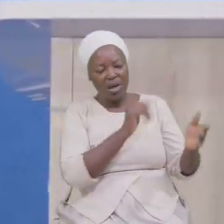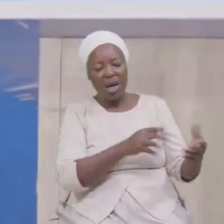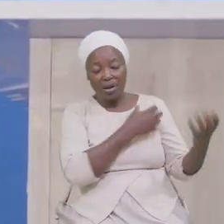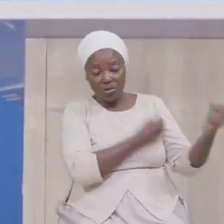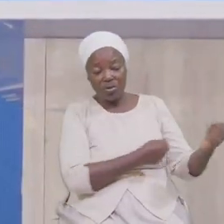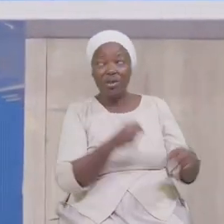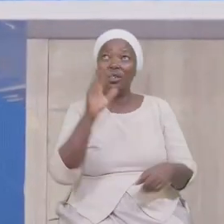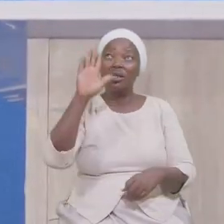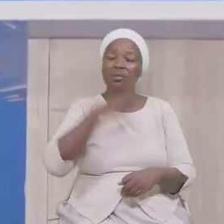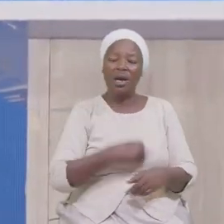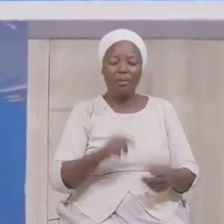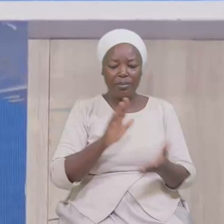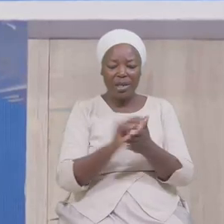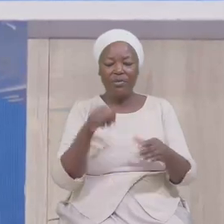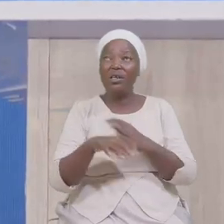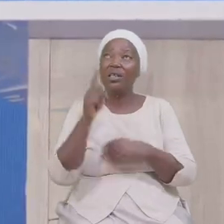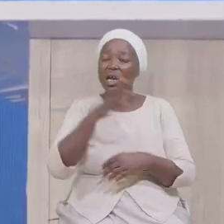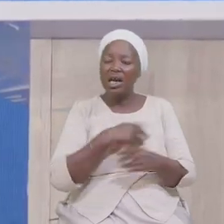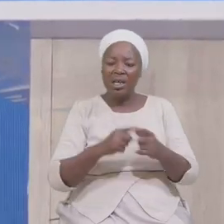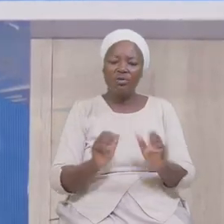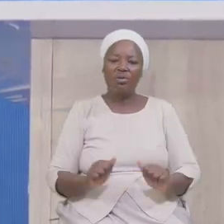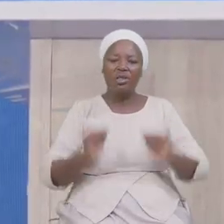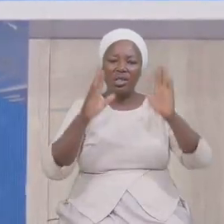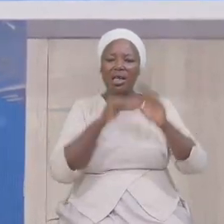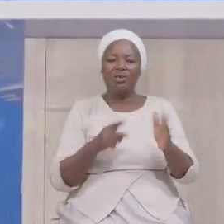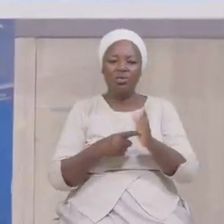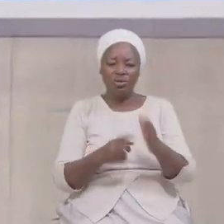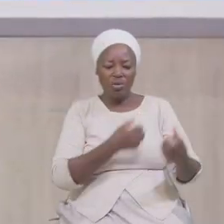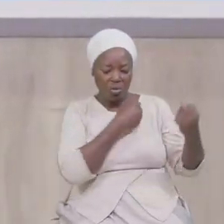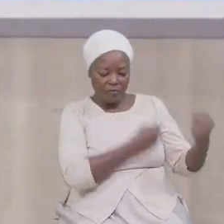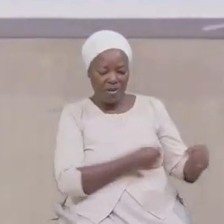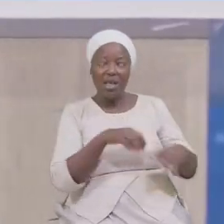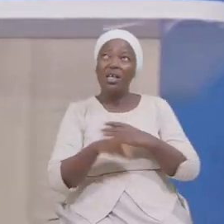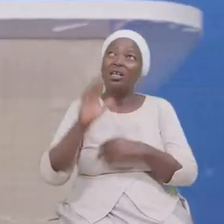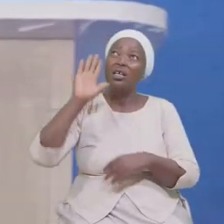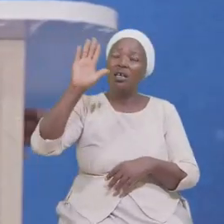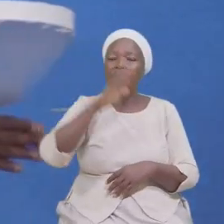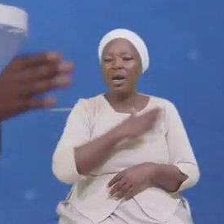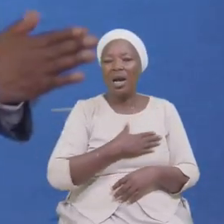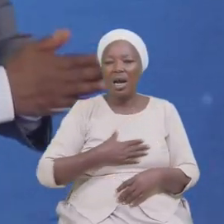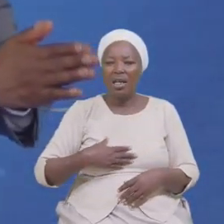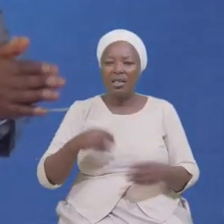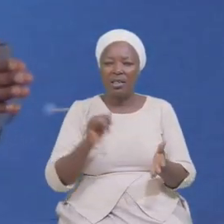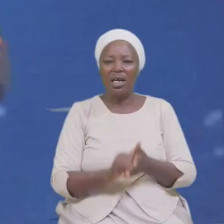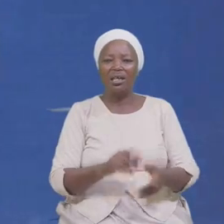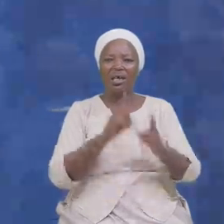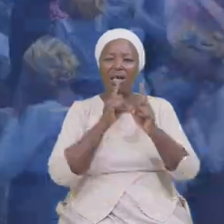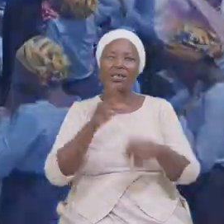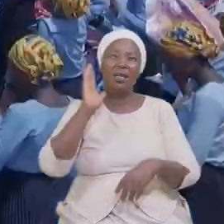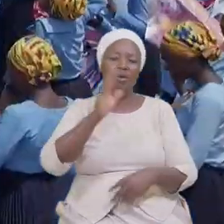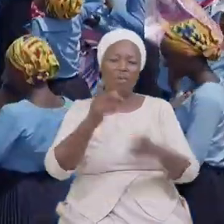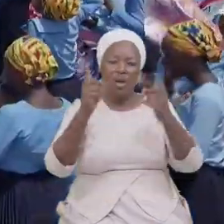as you consecrate and you manifest confidence in him. That answer will come to